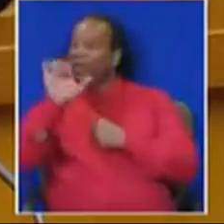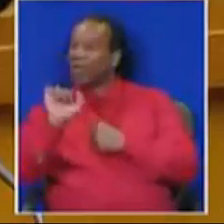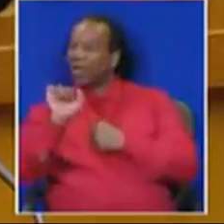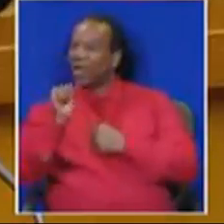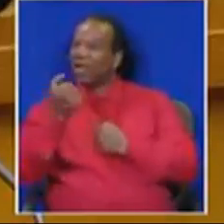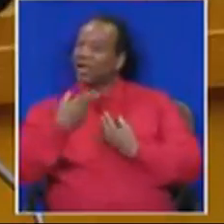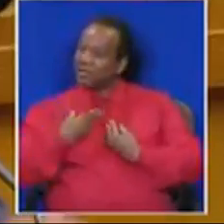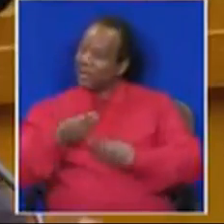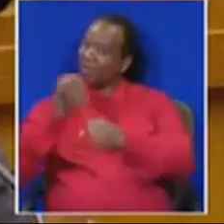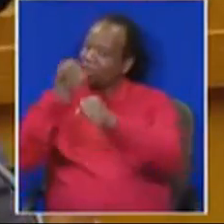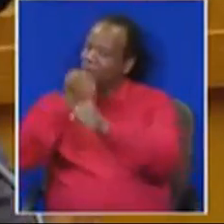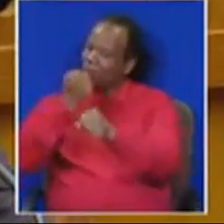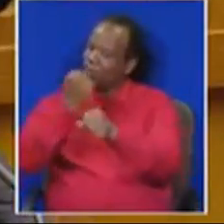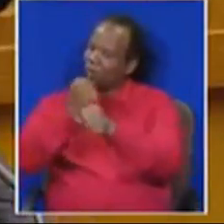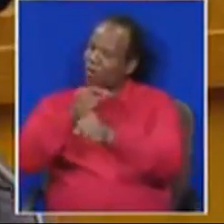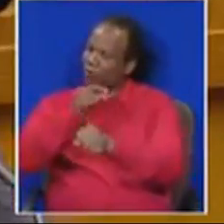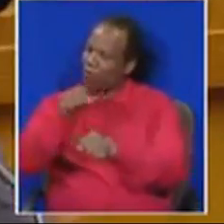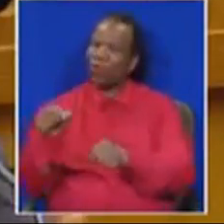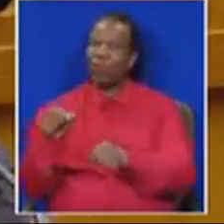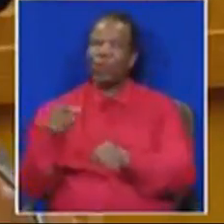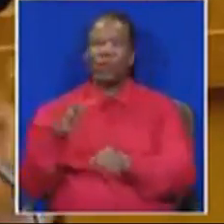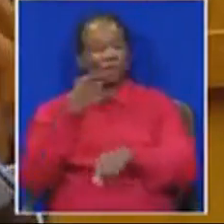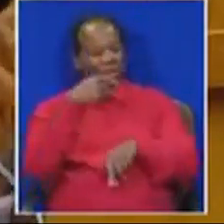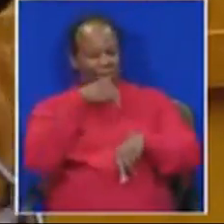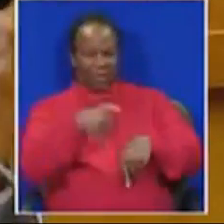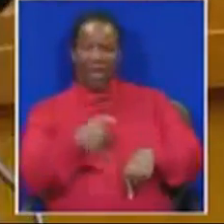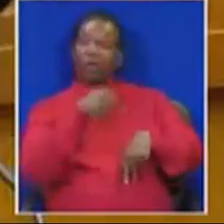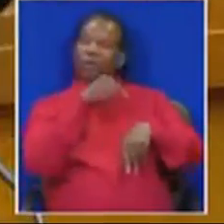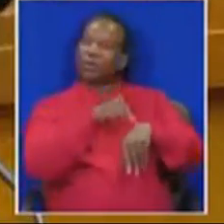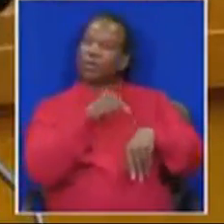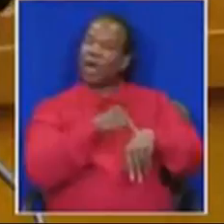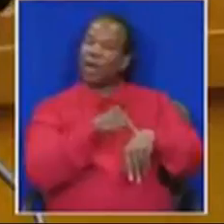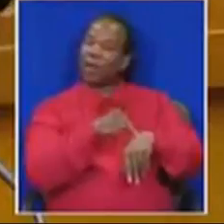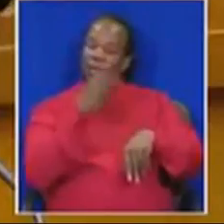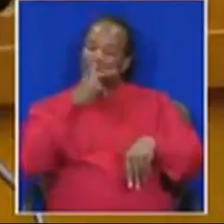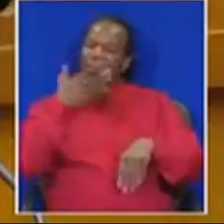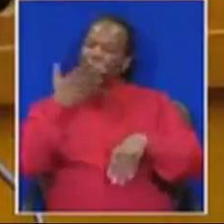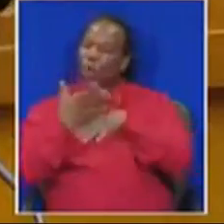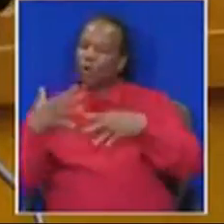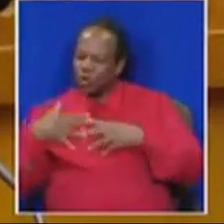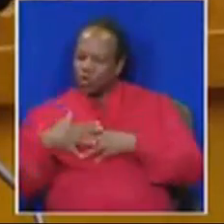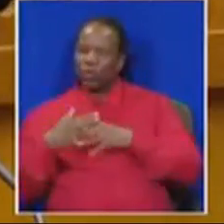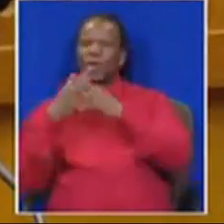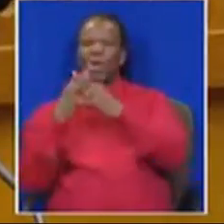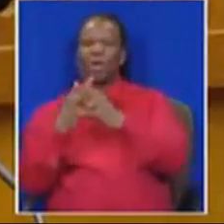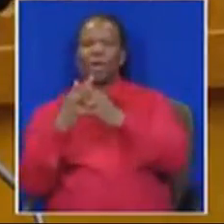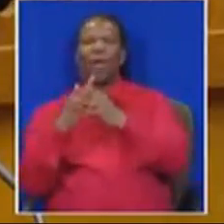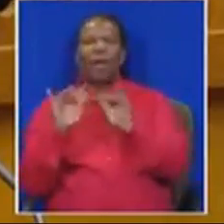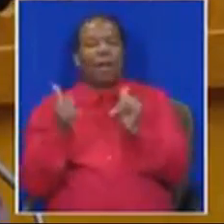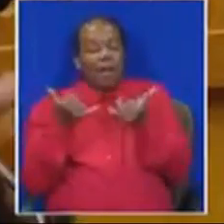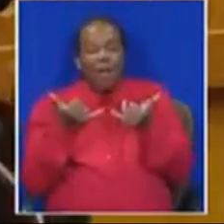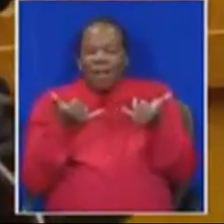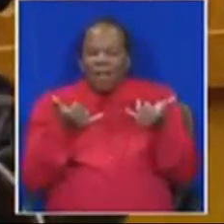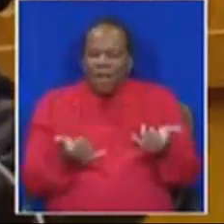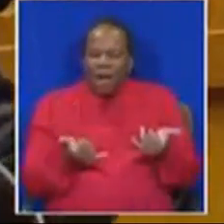Now is the time for all of us to work together. Sifikile isikhathi